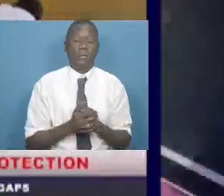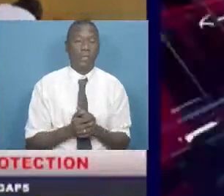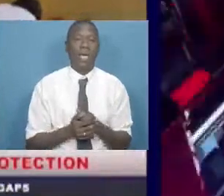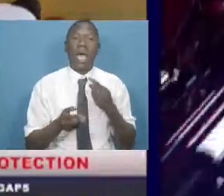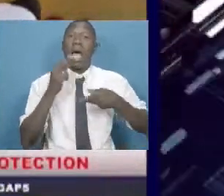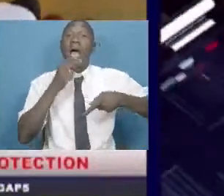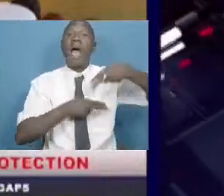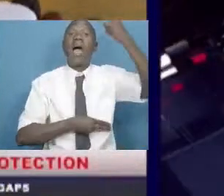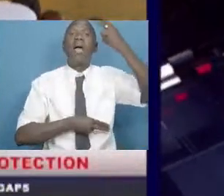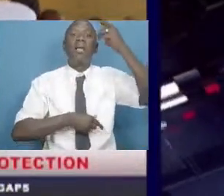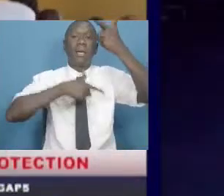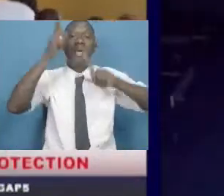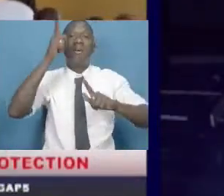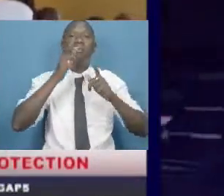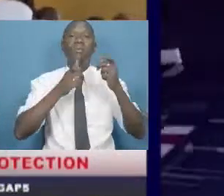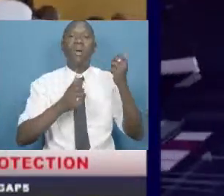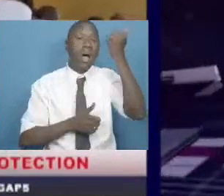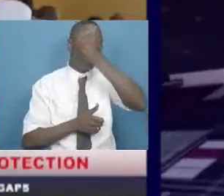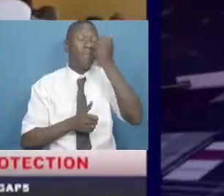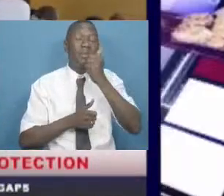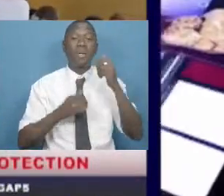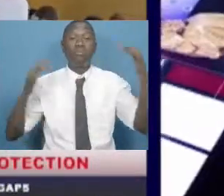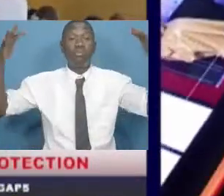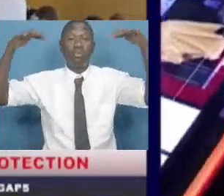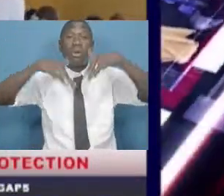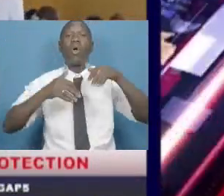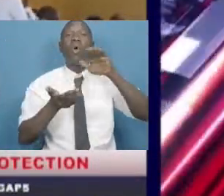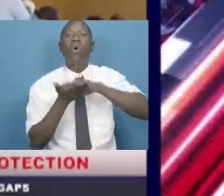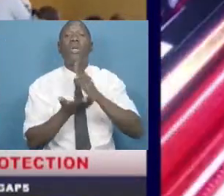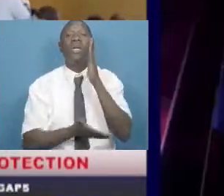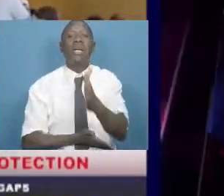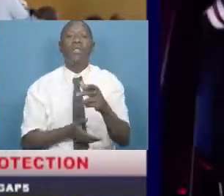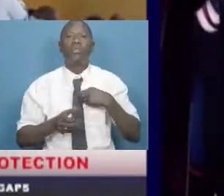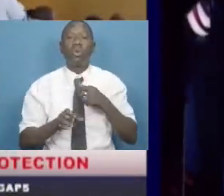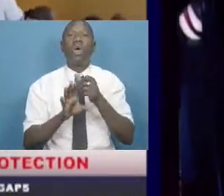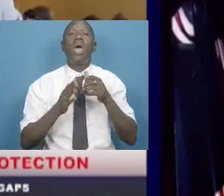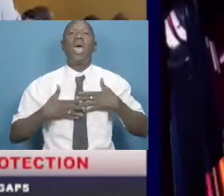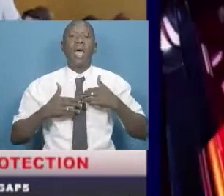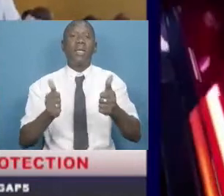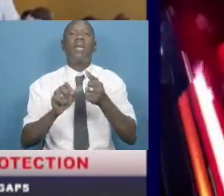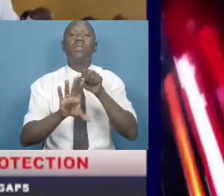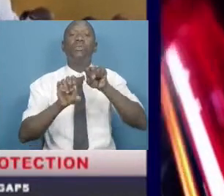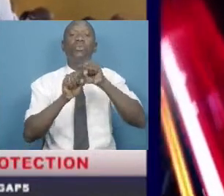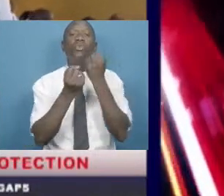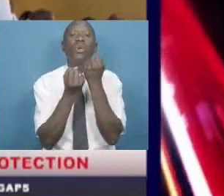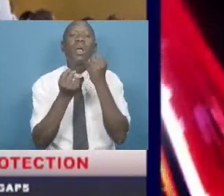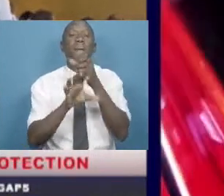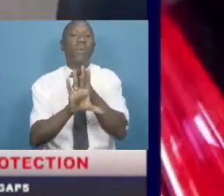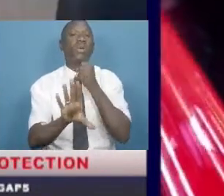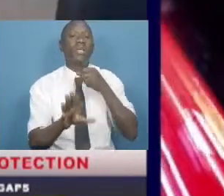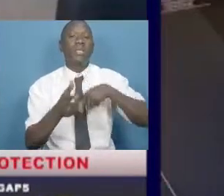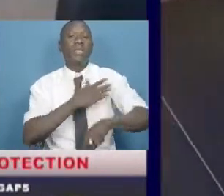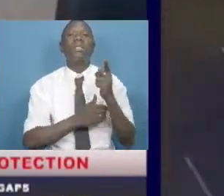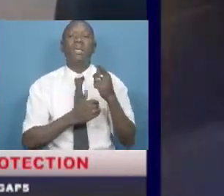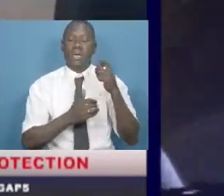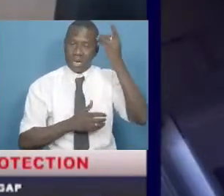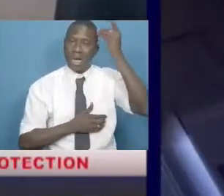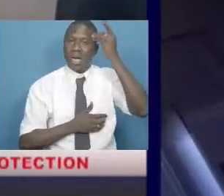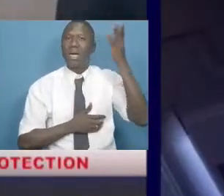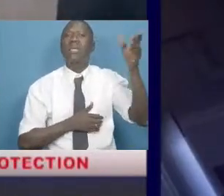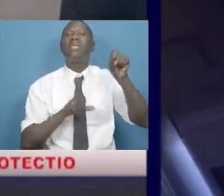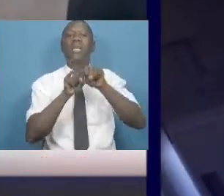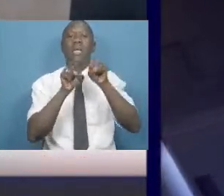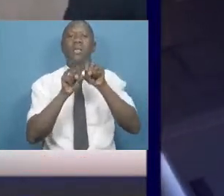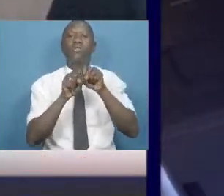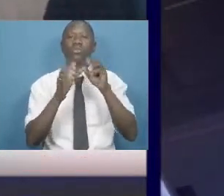A high-level continental seminar on the right to health and social protection in Africa is currently underway in Dakar, Senegal, to